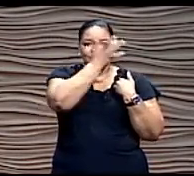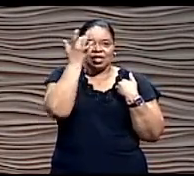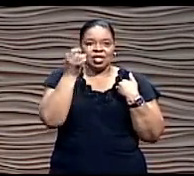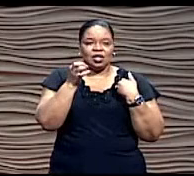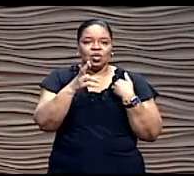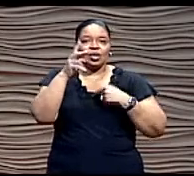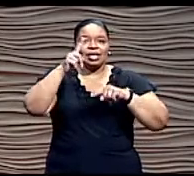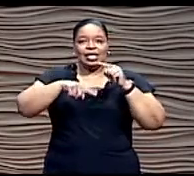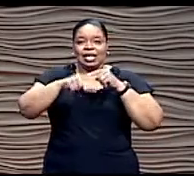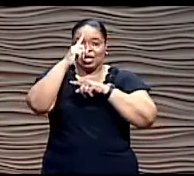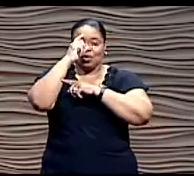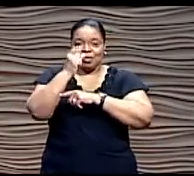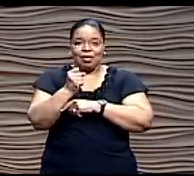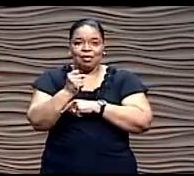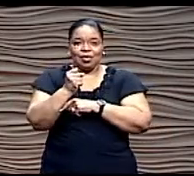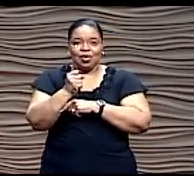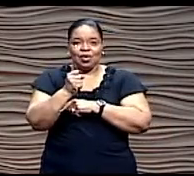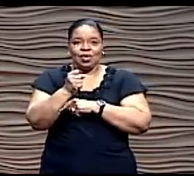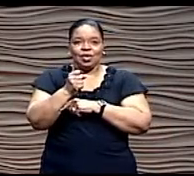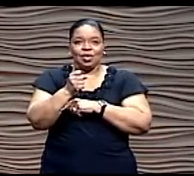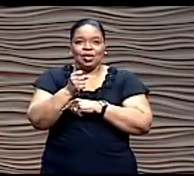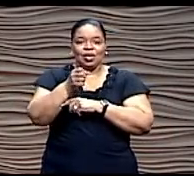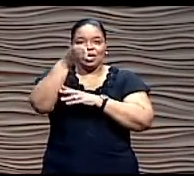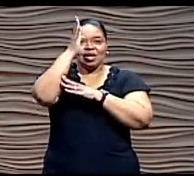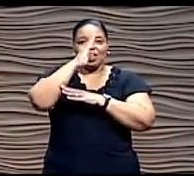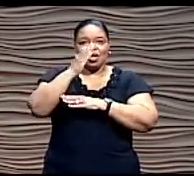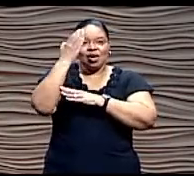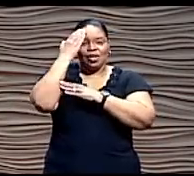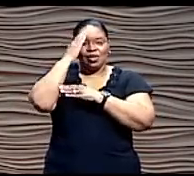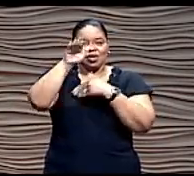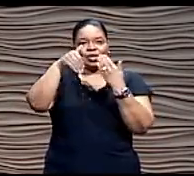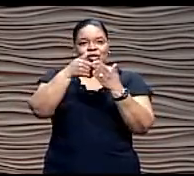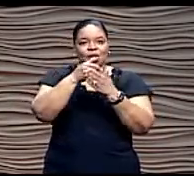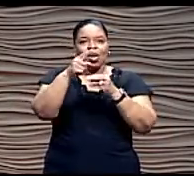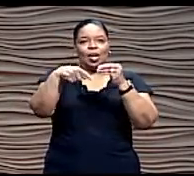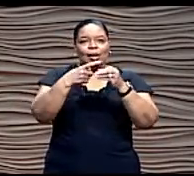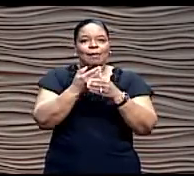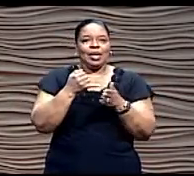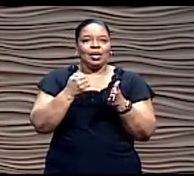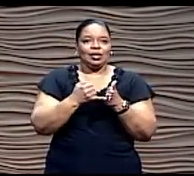can't remember, God knows all about it.